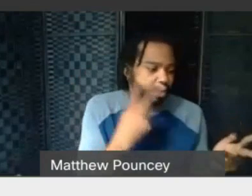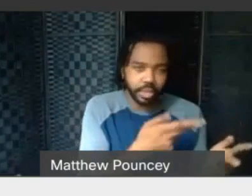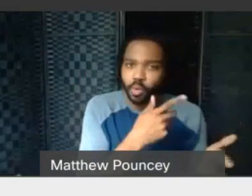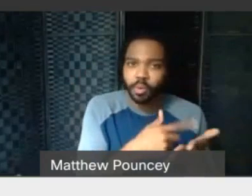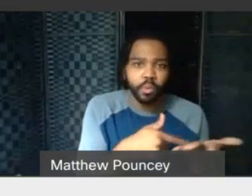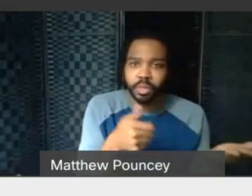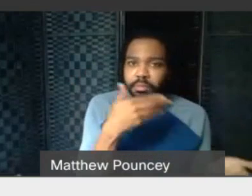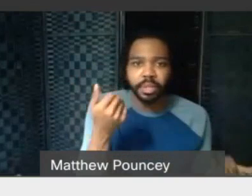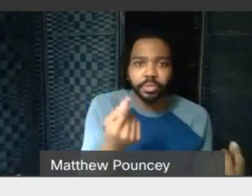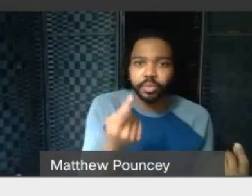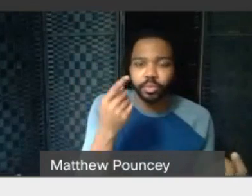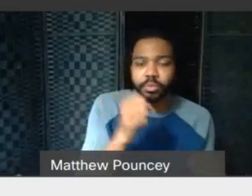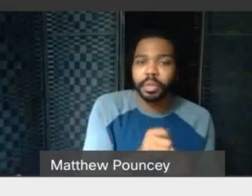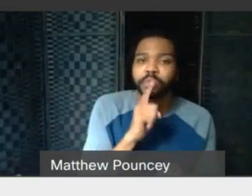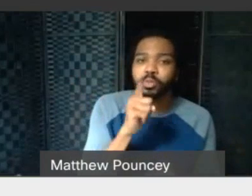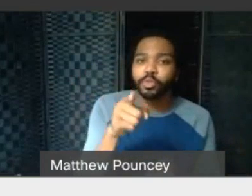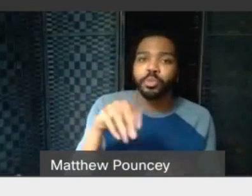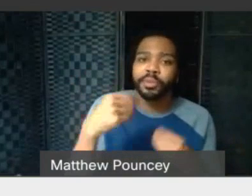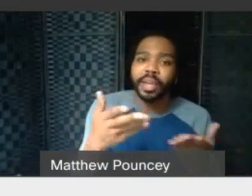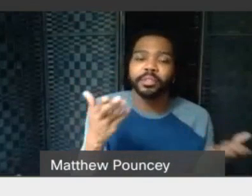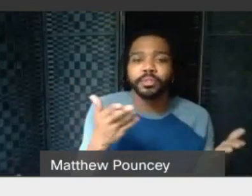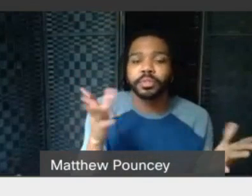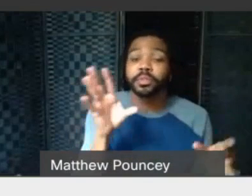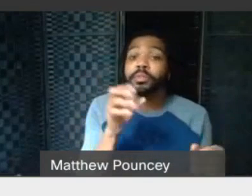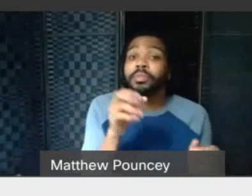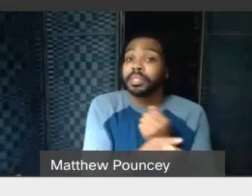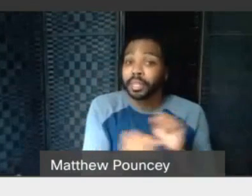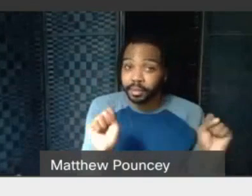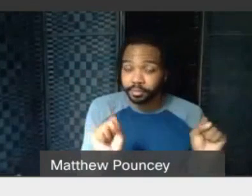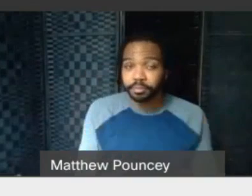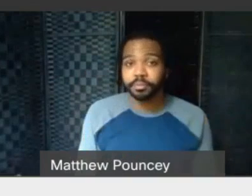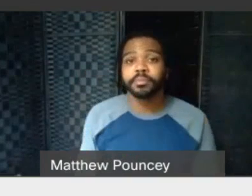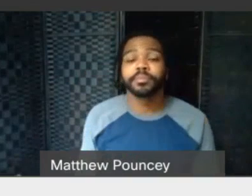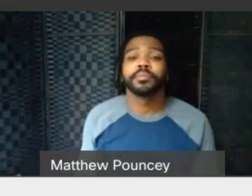to ensure that you're providing services in a safe.